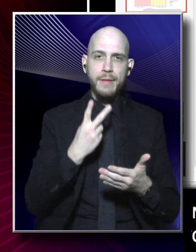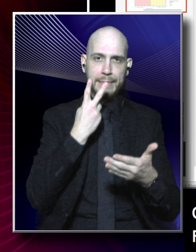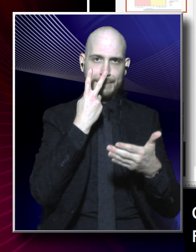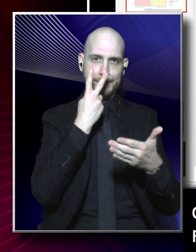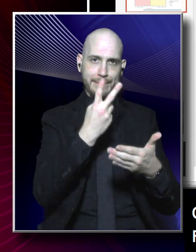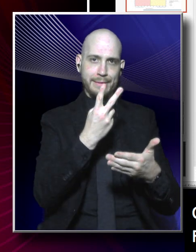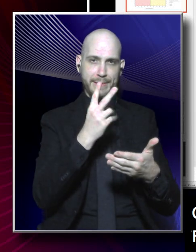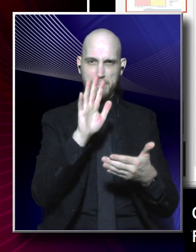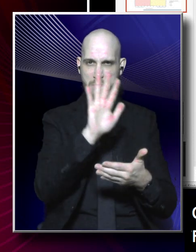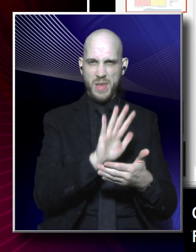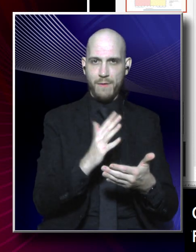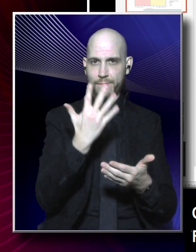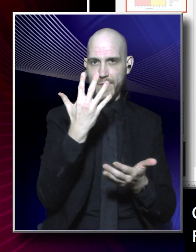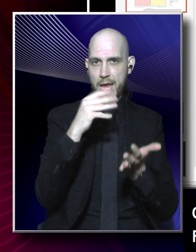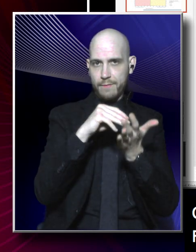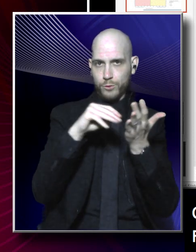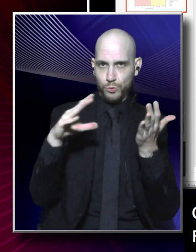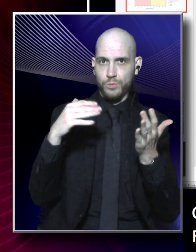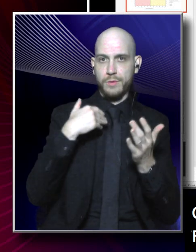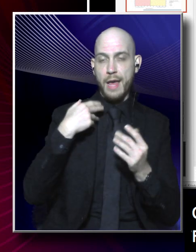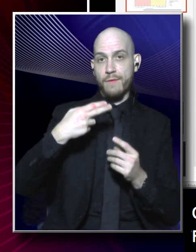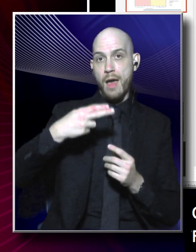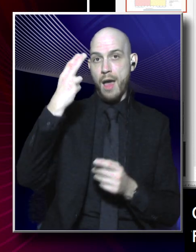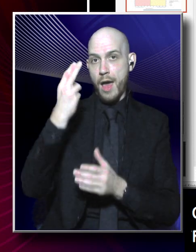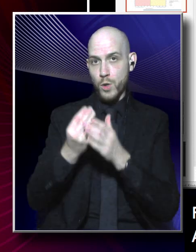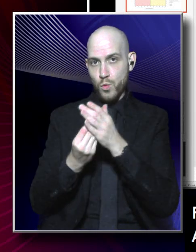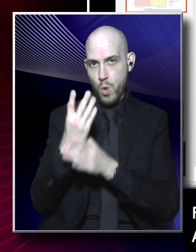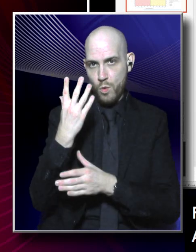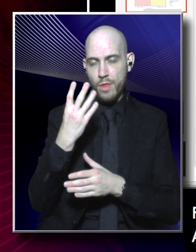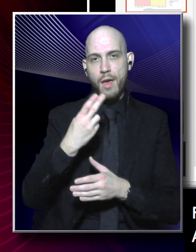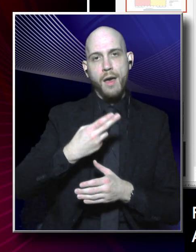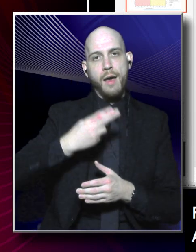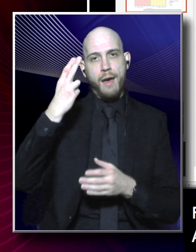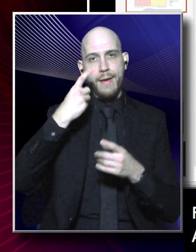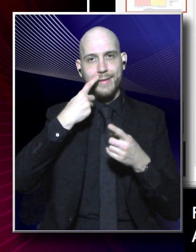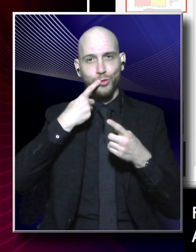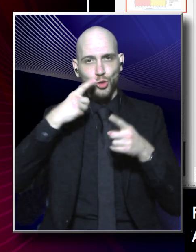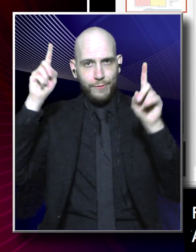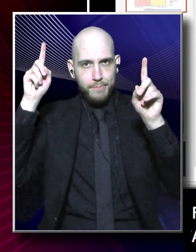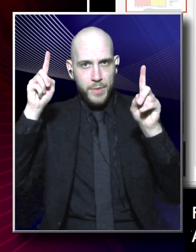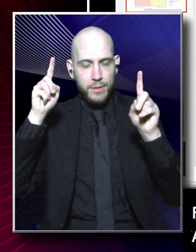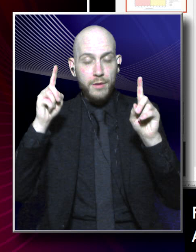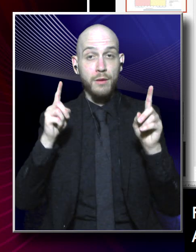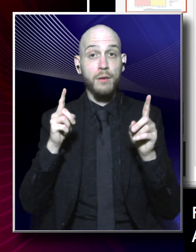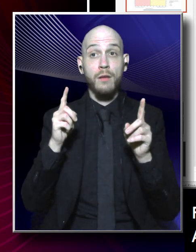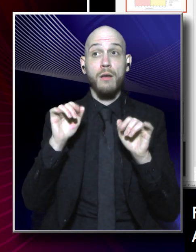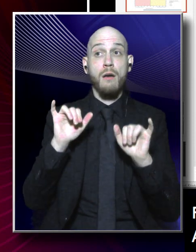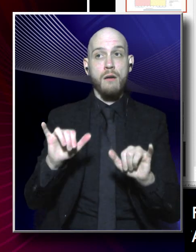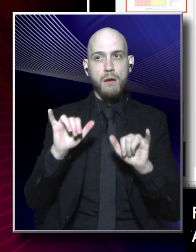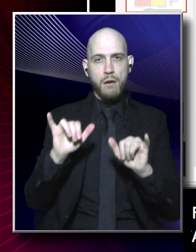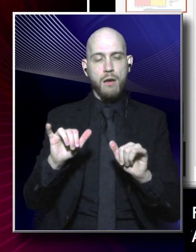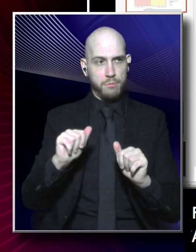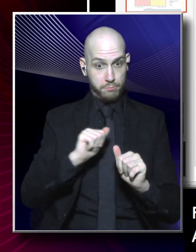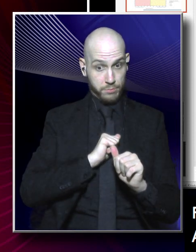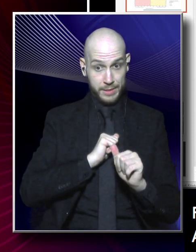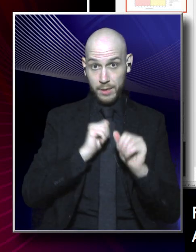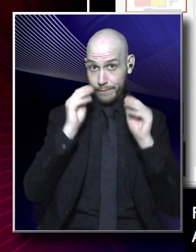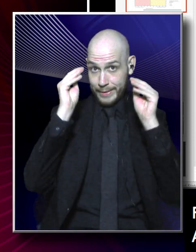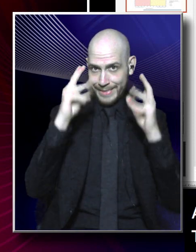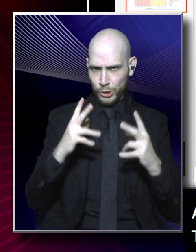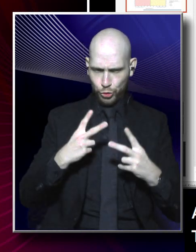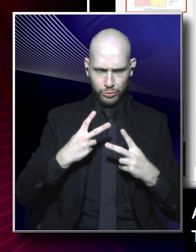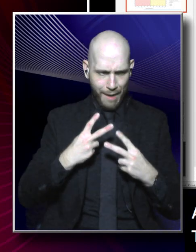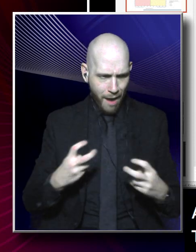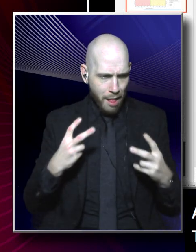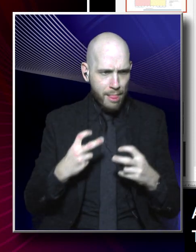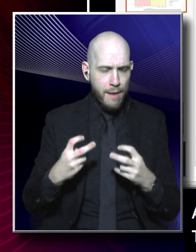in that high growth, high achievement. I can start analyzing what did I do that first semester to have success with